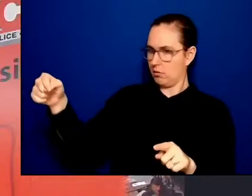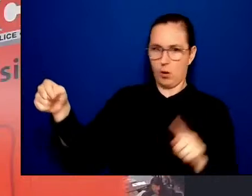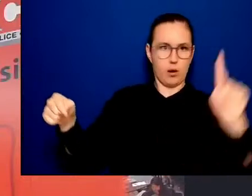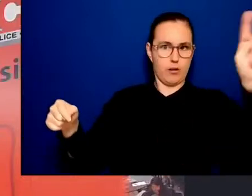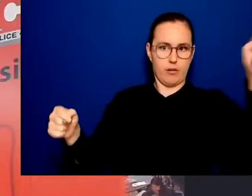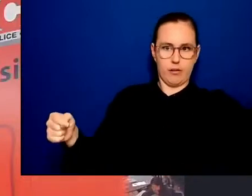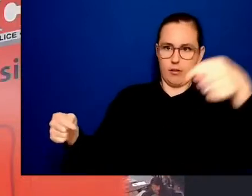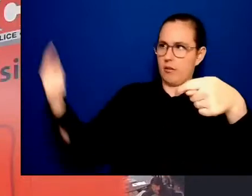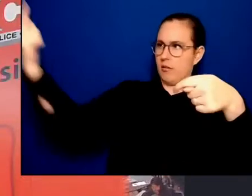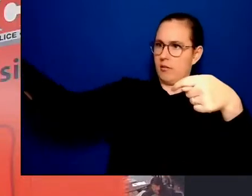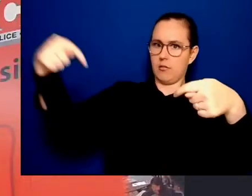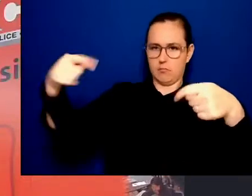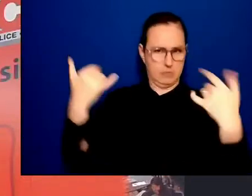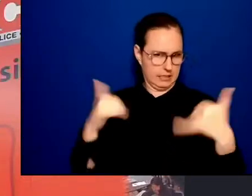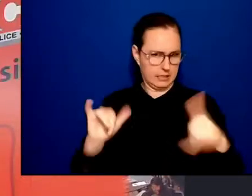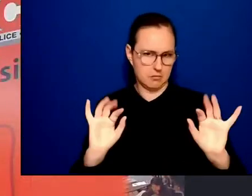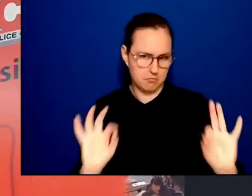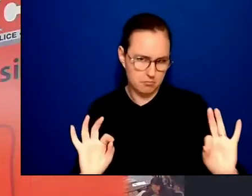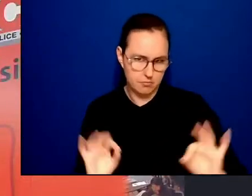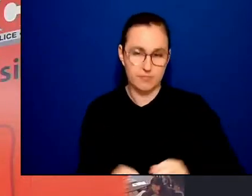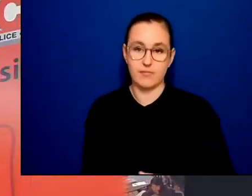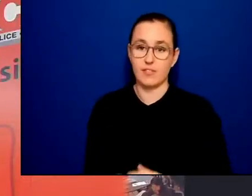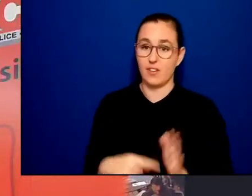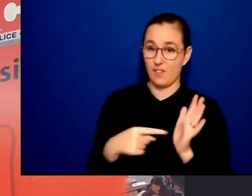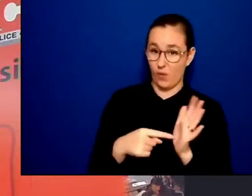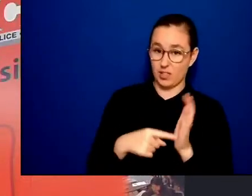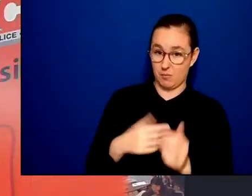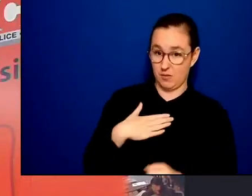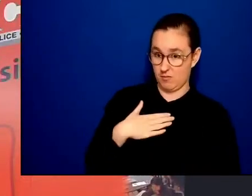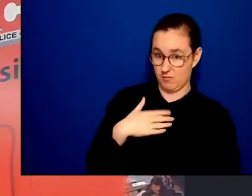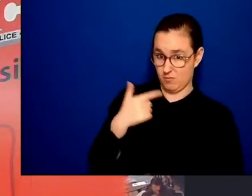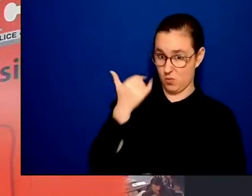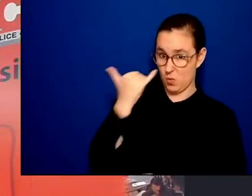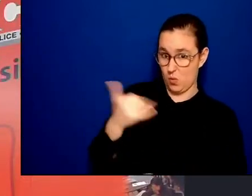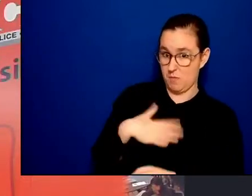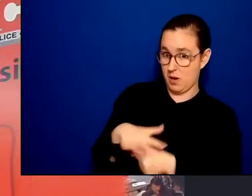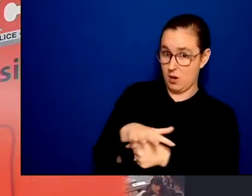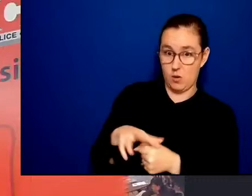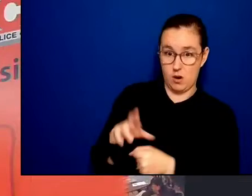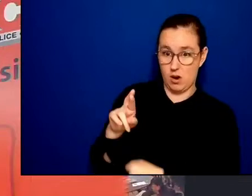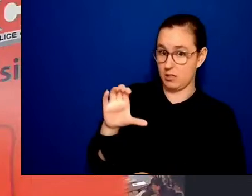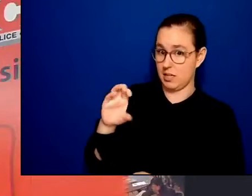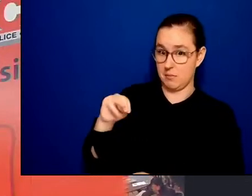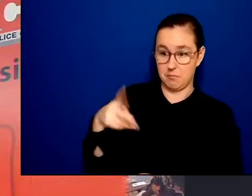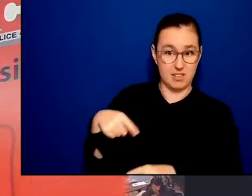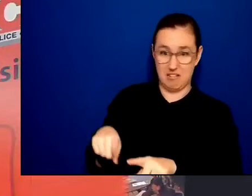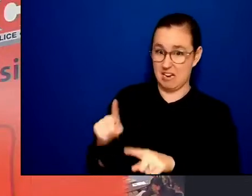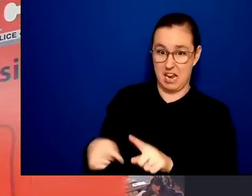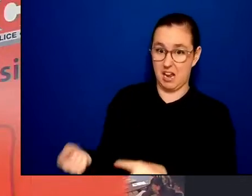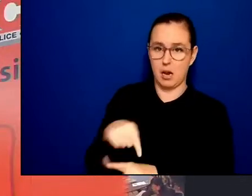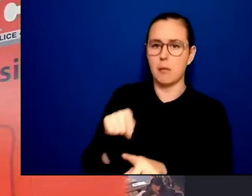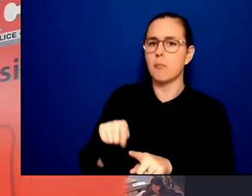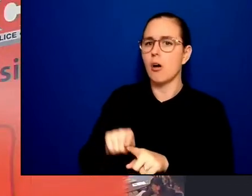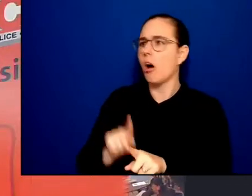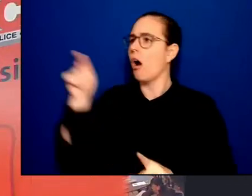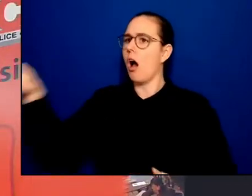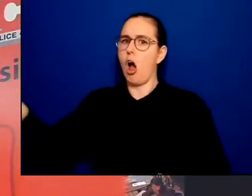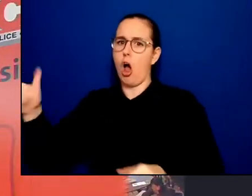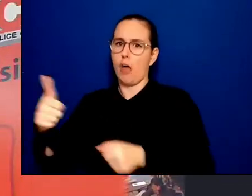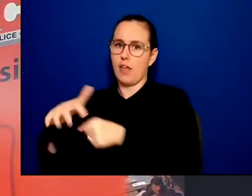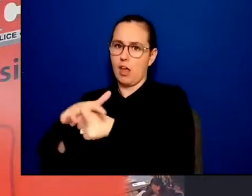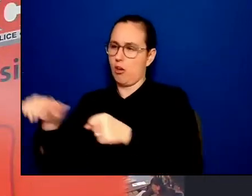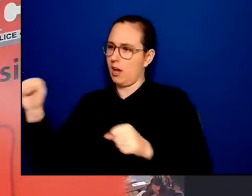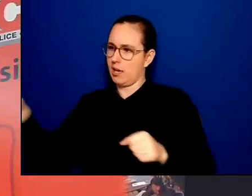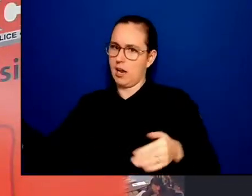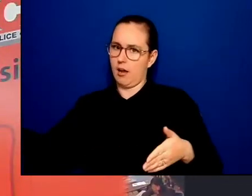local RCMP, an RCMP officer from a neighboring community may attend. Regardless, we have maintained a presence and